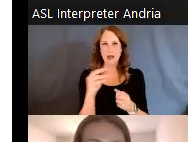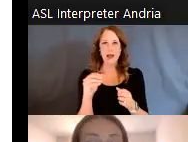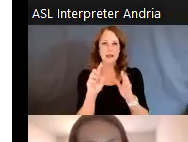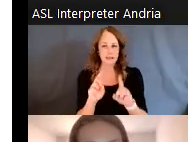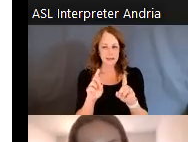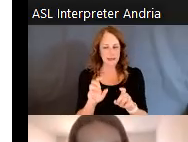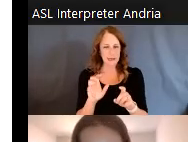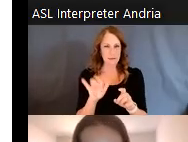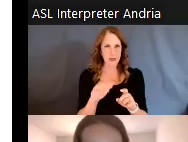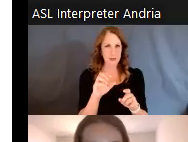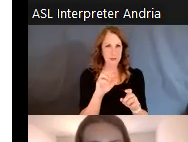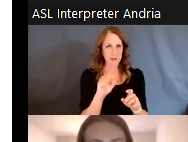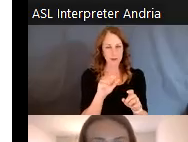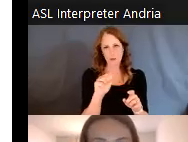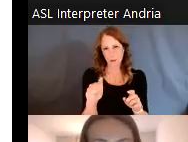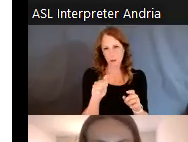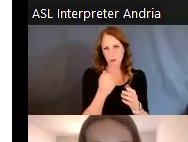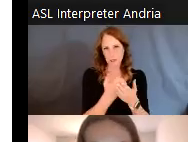sexual assault evidence kit.